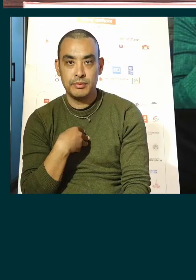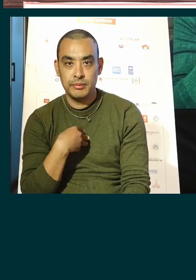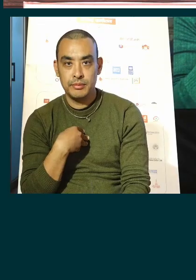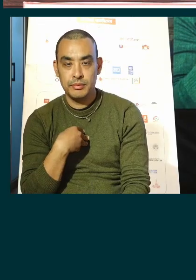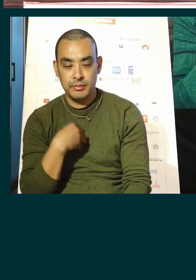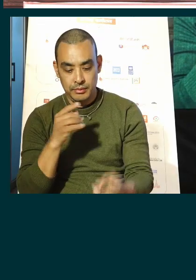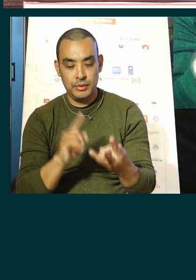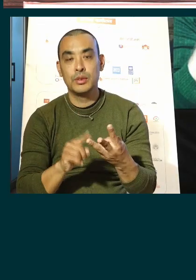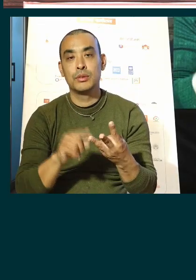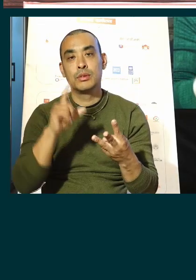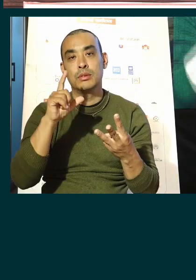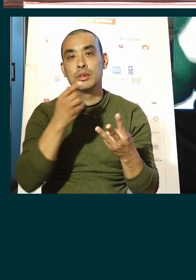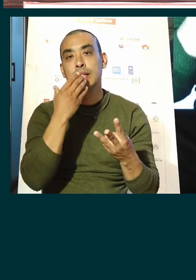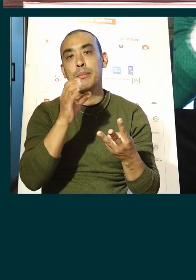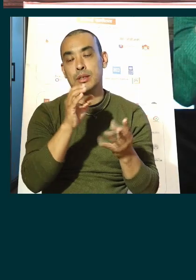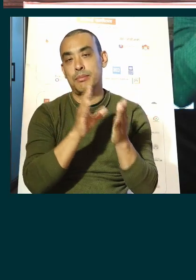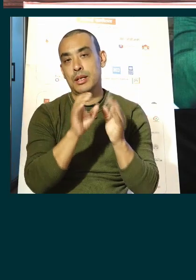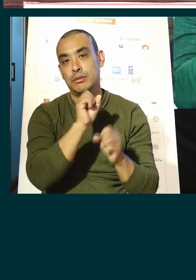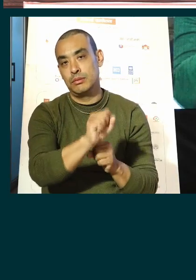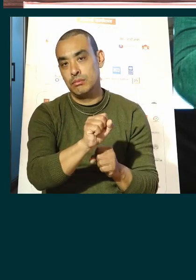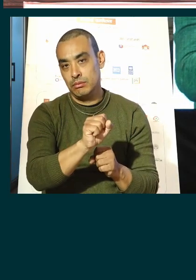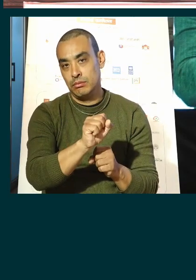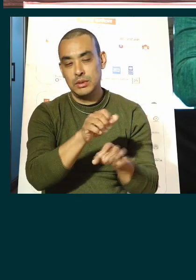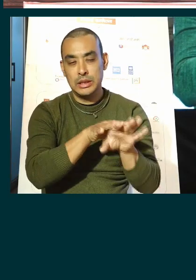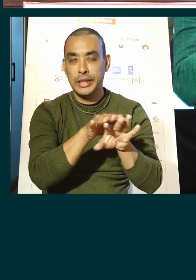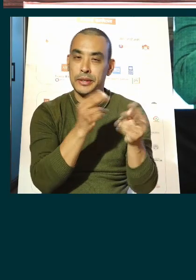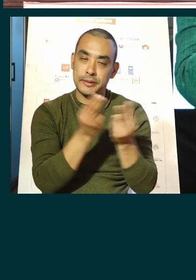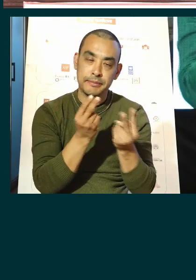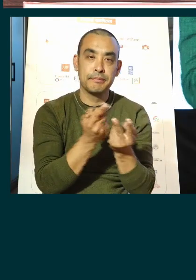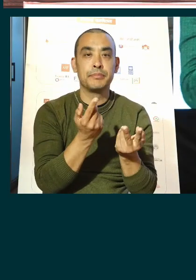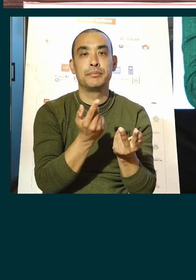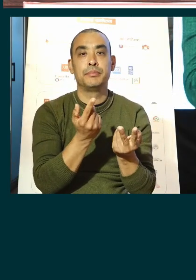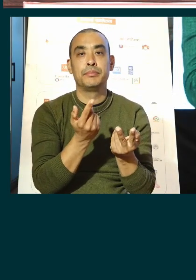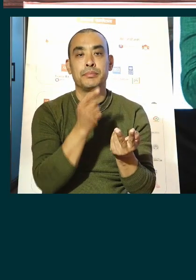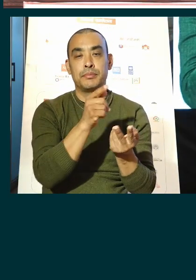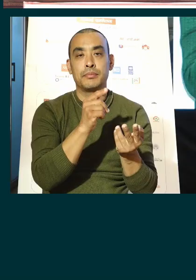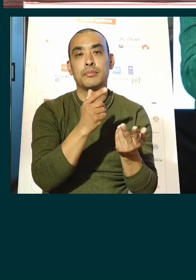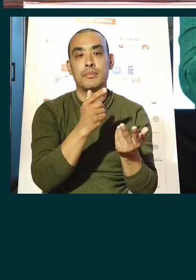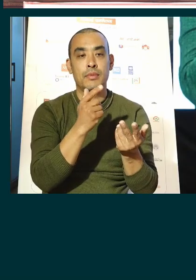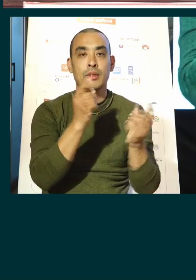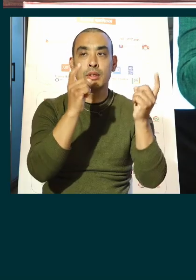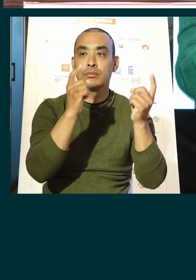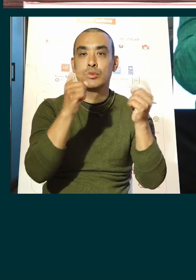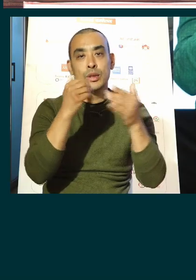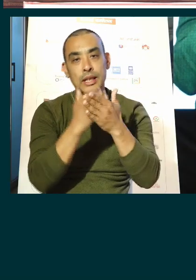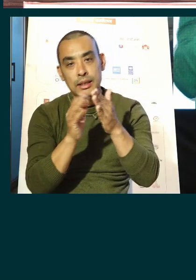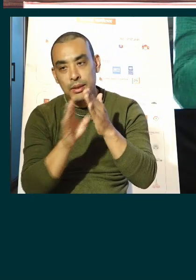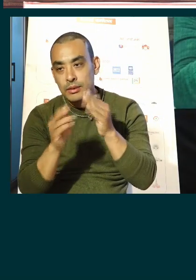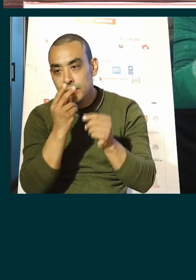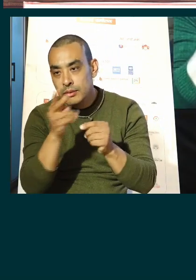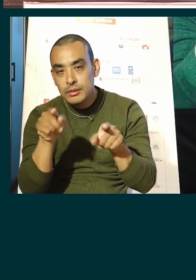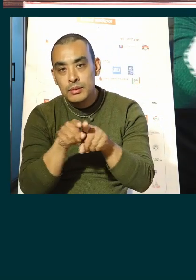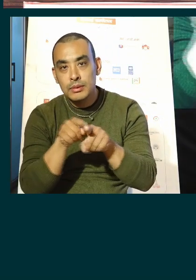the college, from one college, and most of the girls that attended the workshop represented the feelings